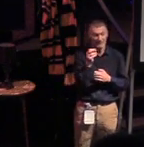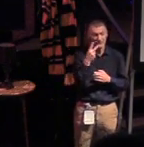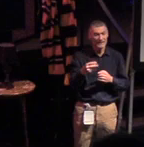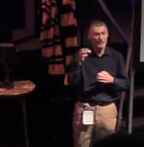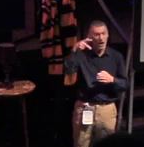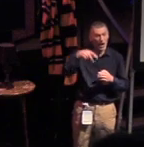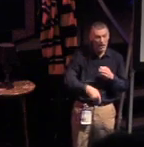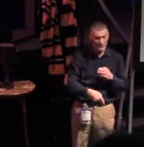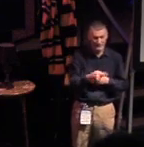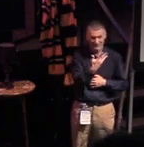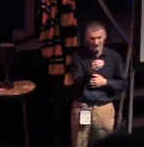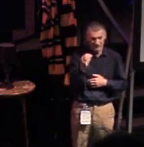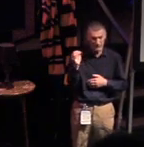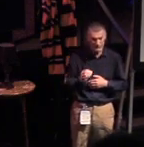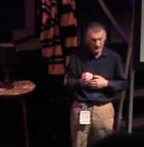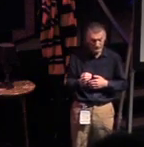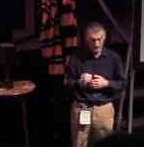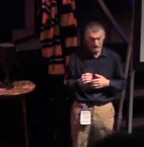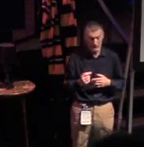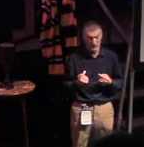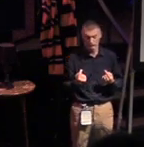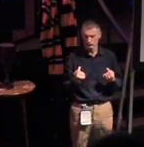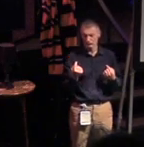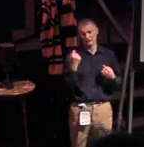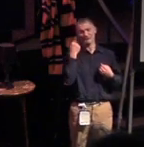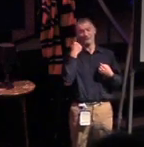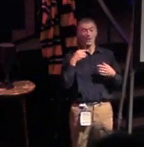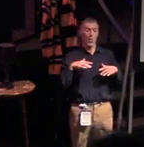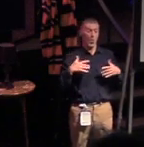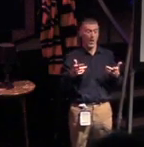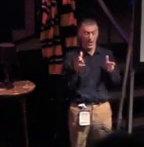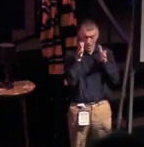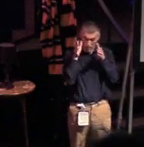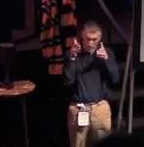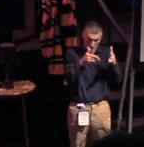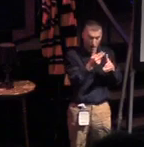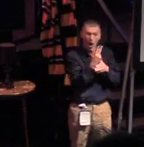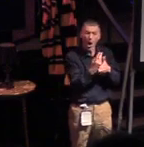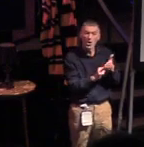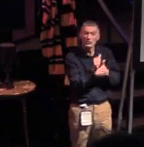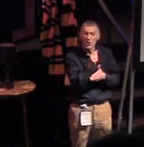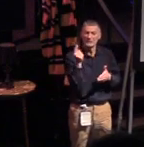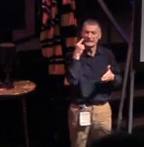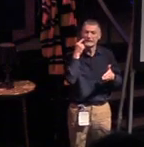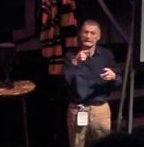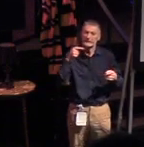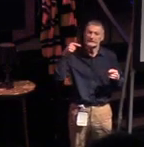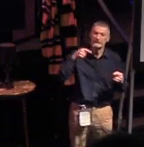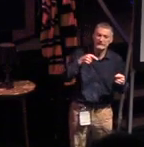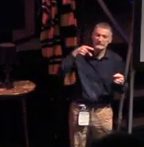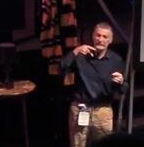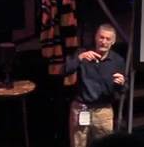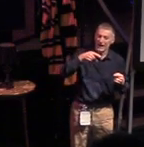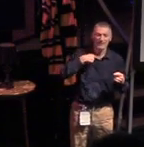of course at that time the easy options is to cut the arts and culture and we did exactly the